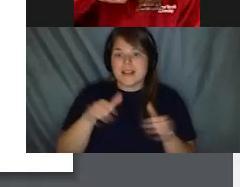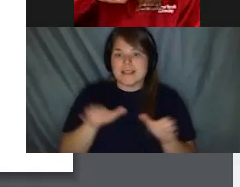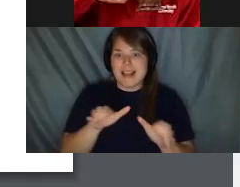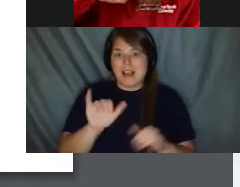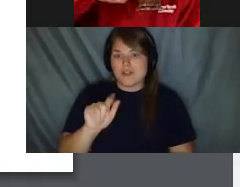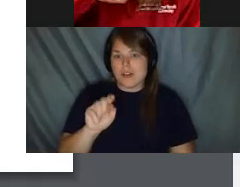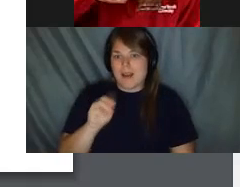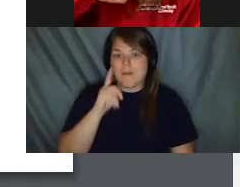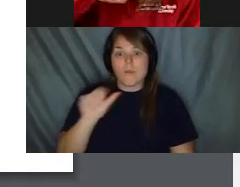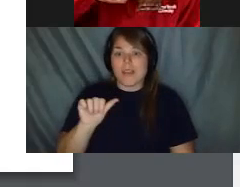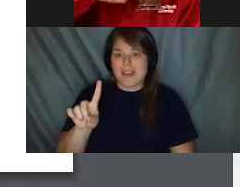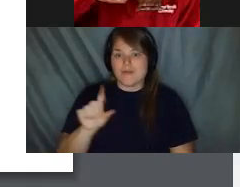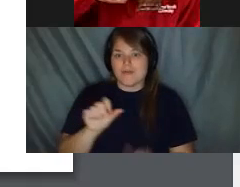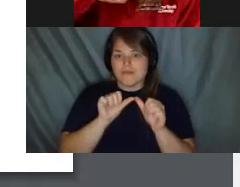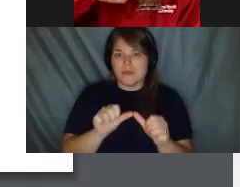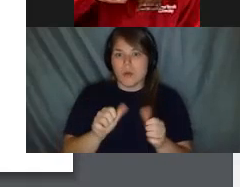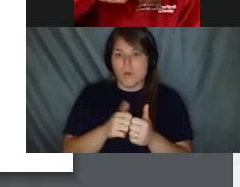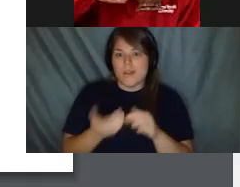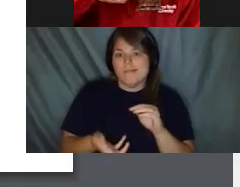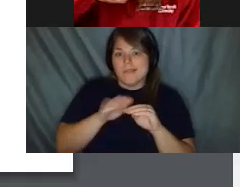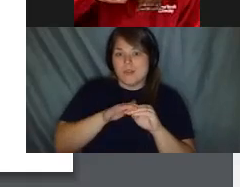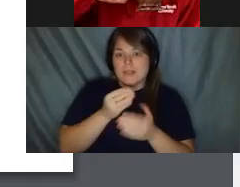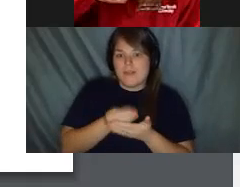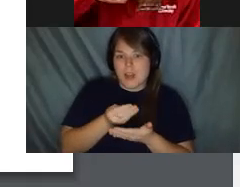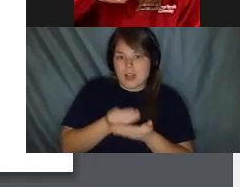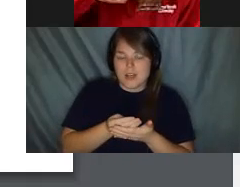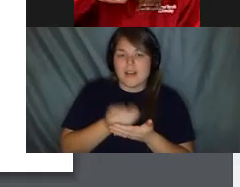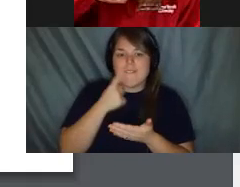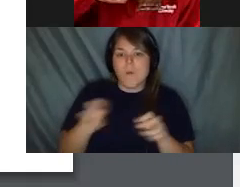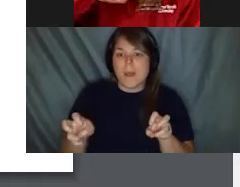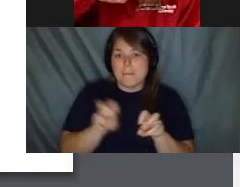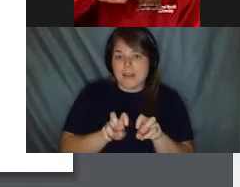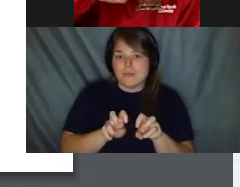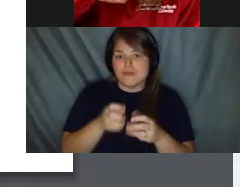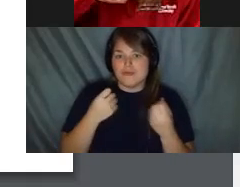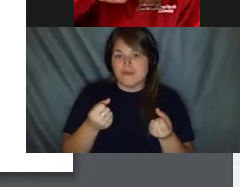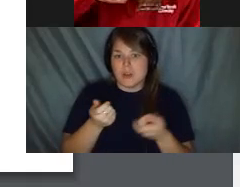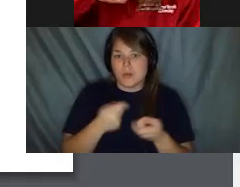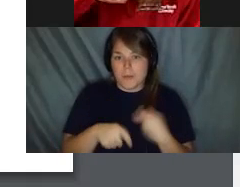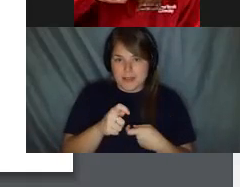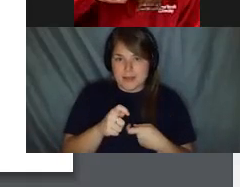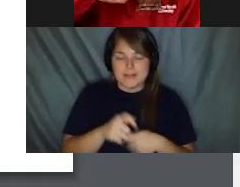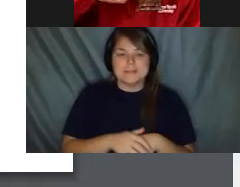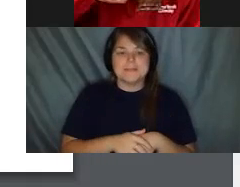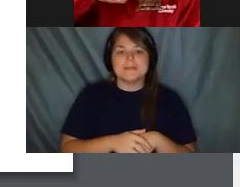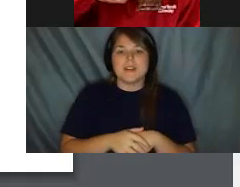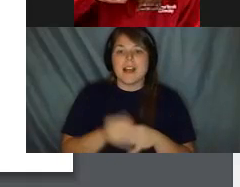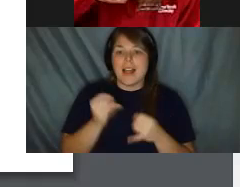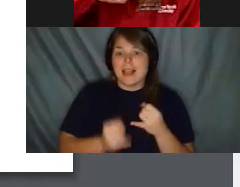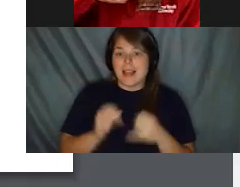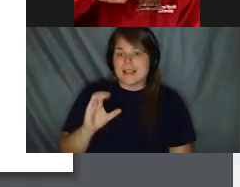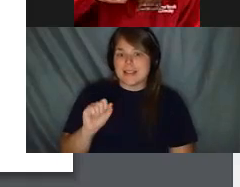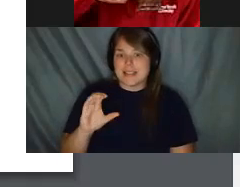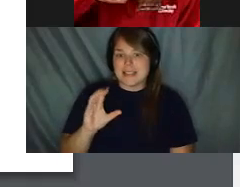move forward with increasing funding amount for the passenger vehicle replacement. And so in the last CSC meeting in